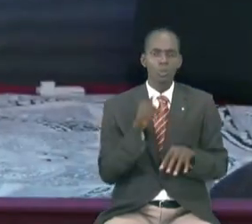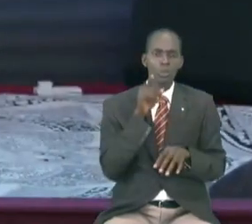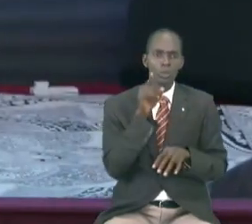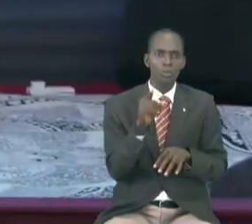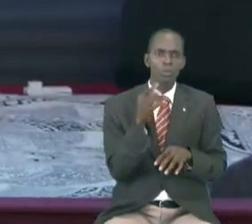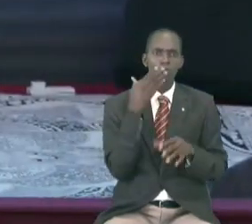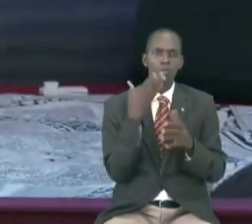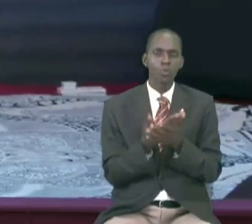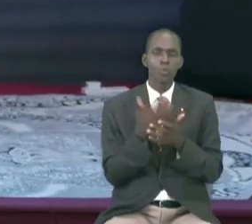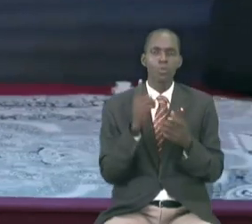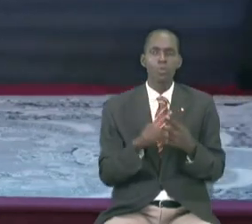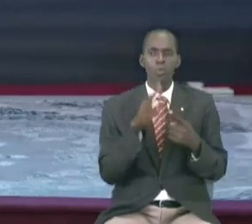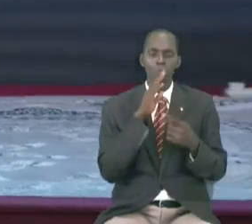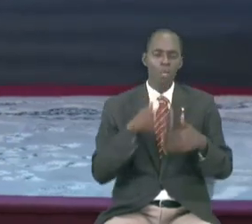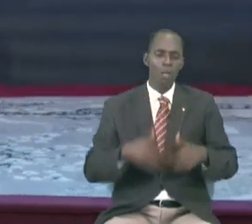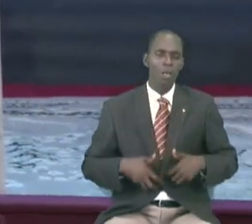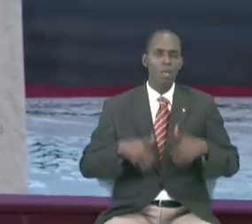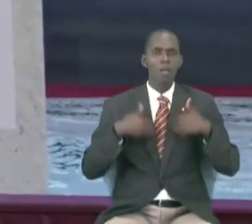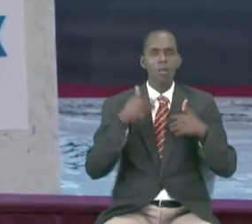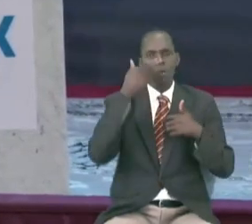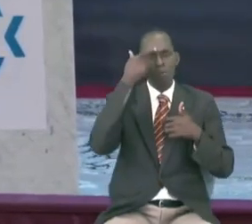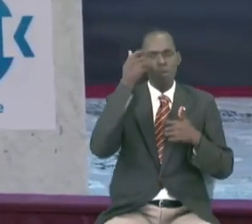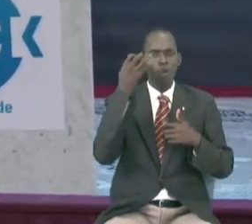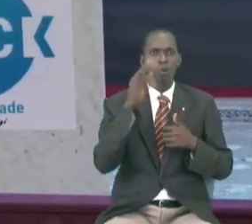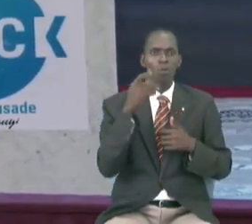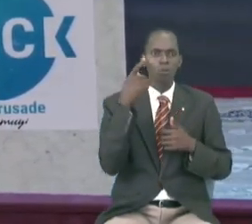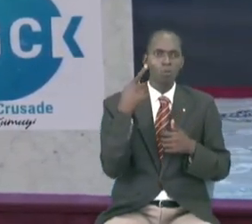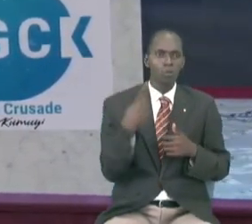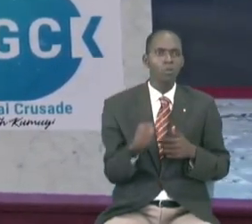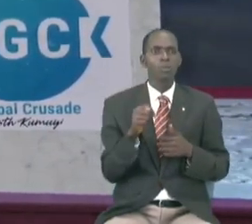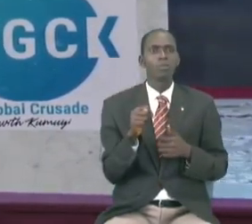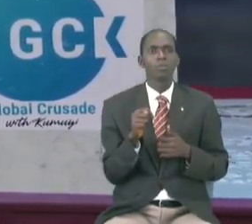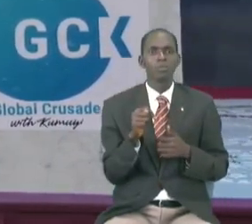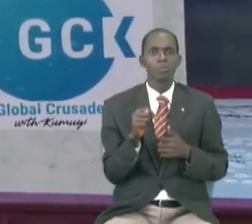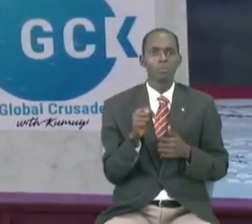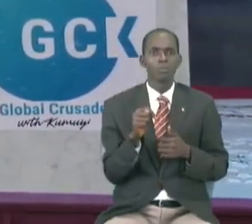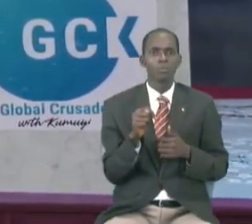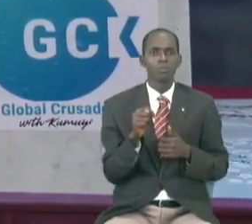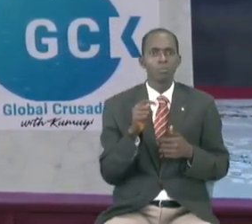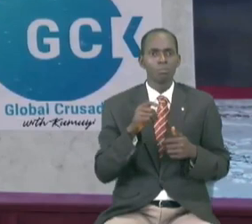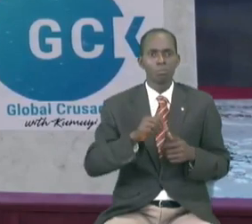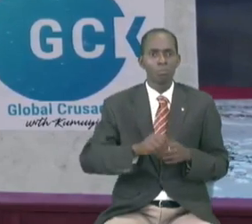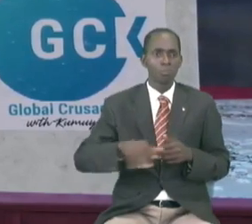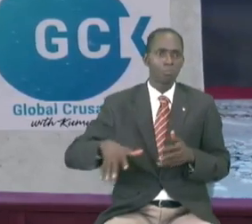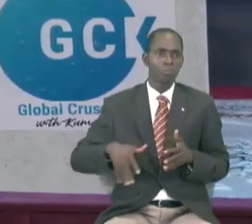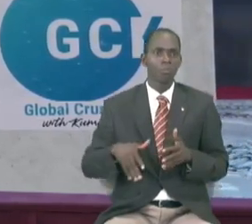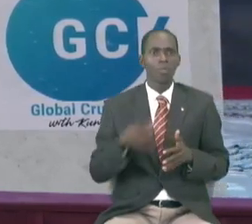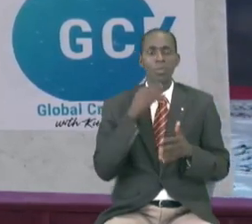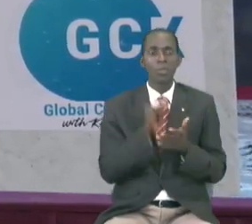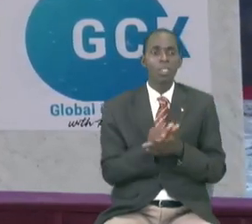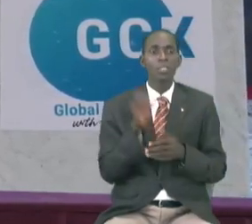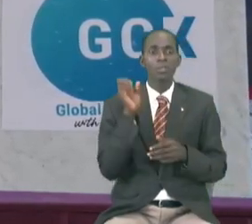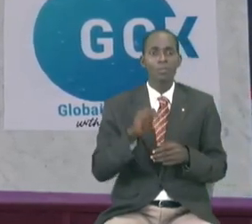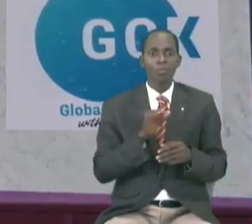be angry, even unto death. Jonah, do you know who you are talking to? Do you know who you